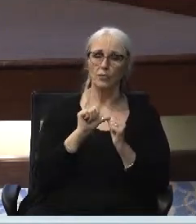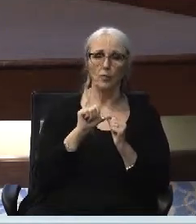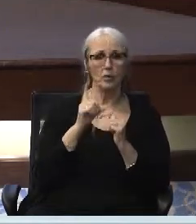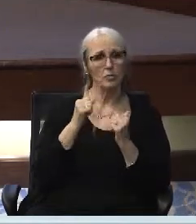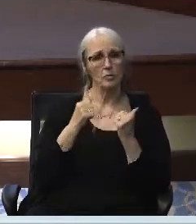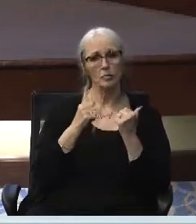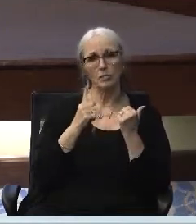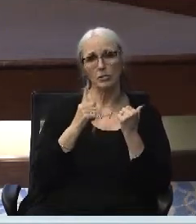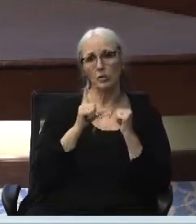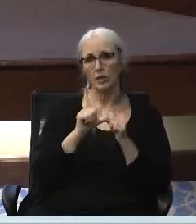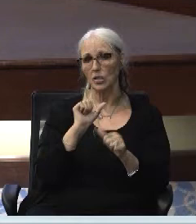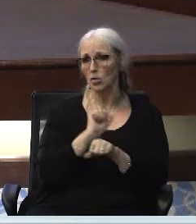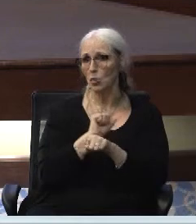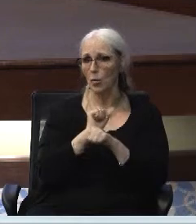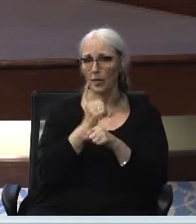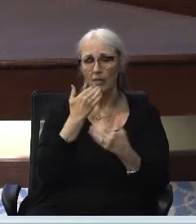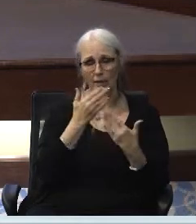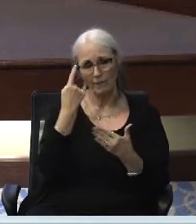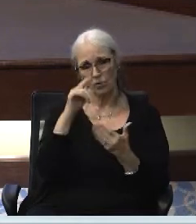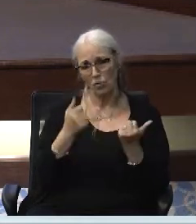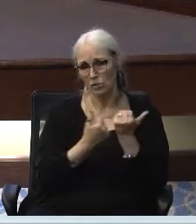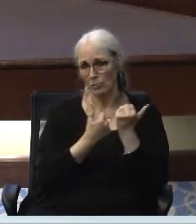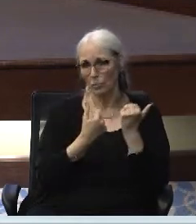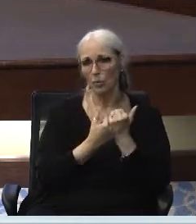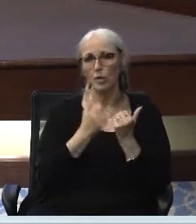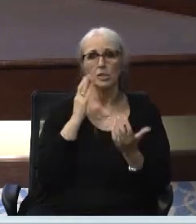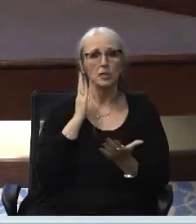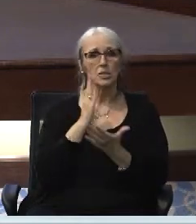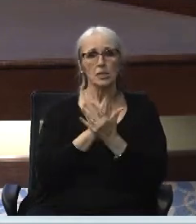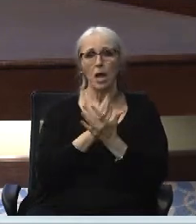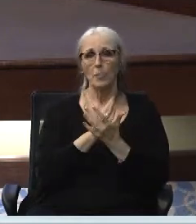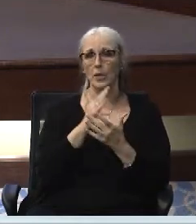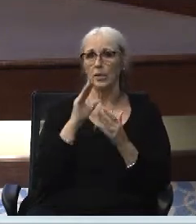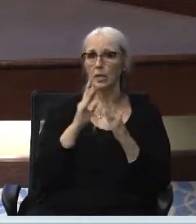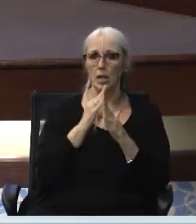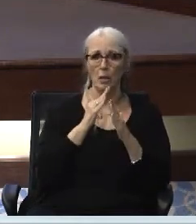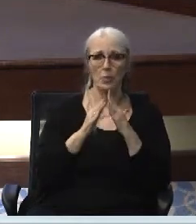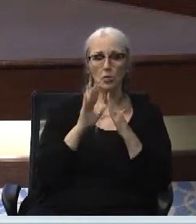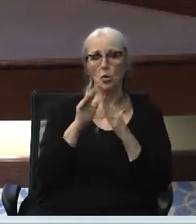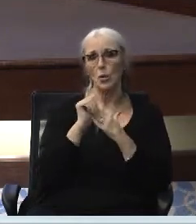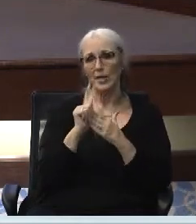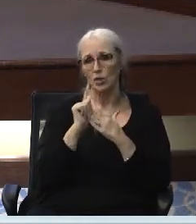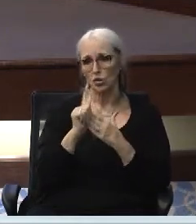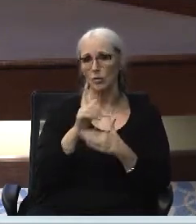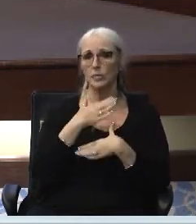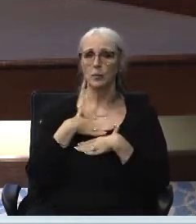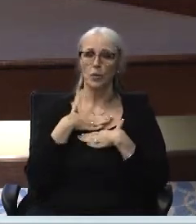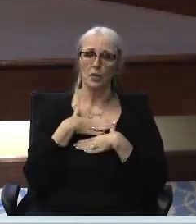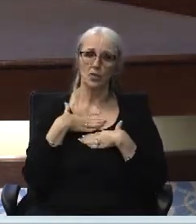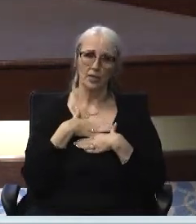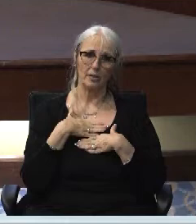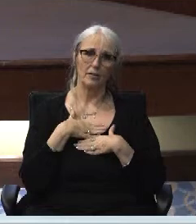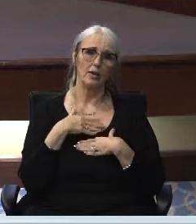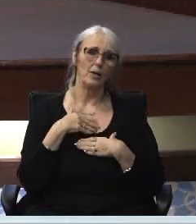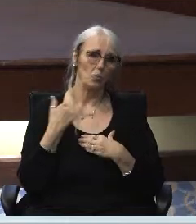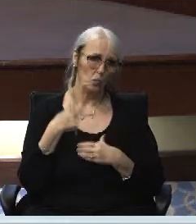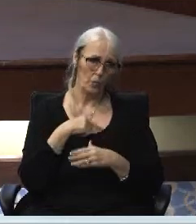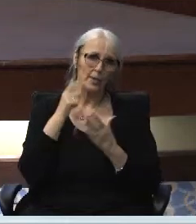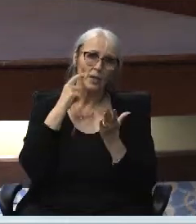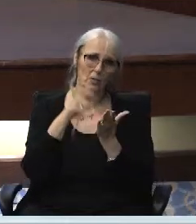toward stopping the spread of COVID-19 in our community. Your leadership is appreciated and doesn't go unnoticed. Thank you